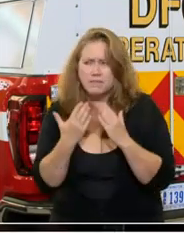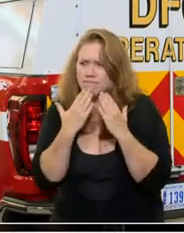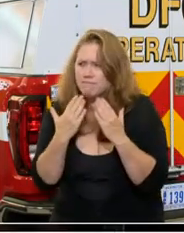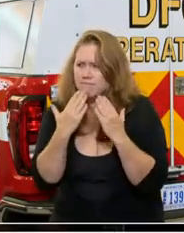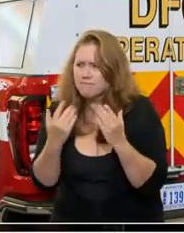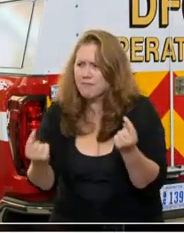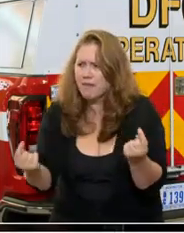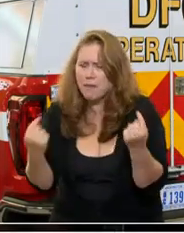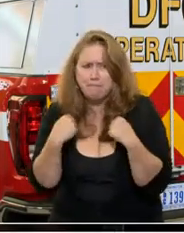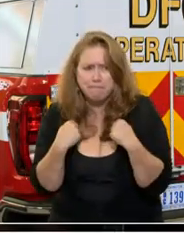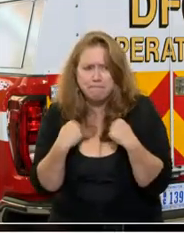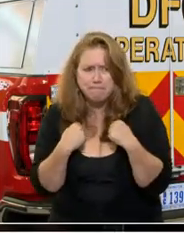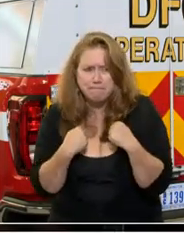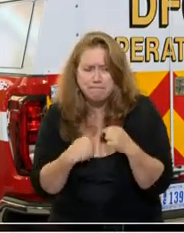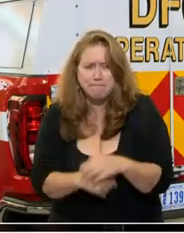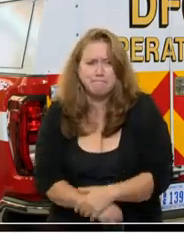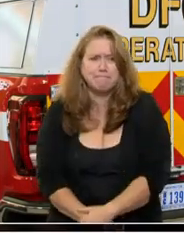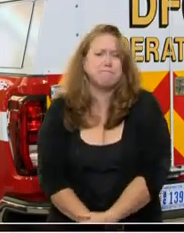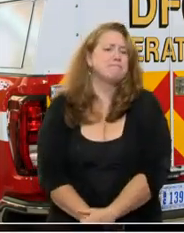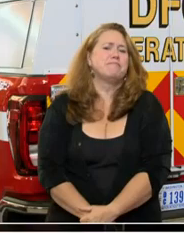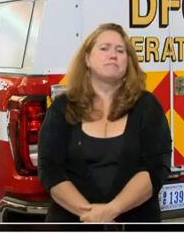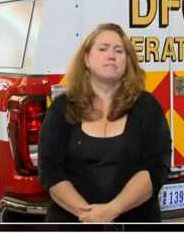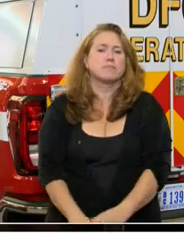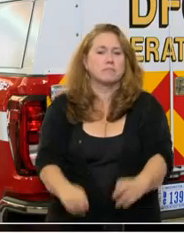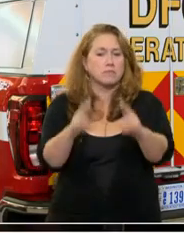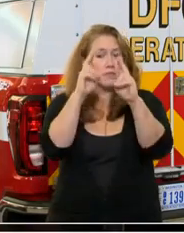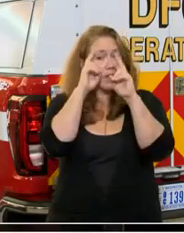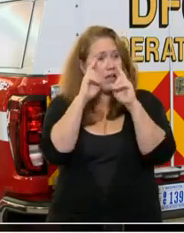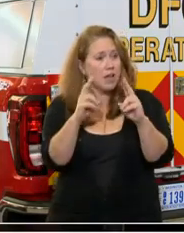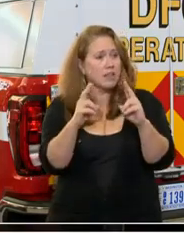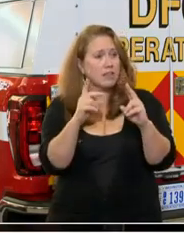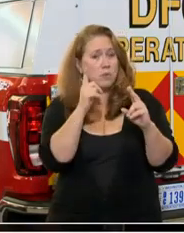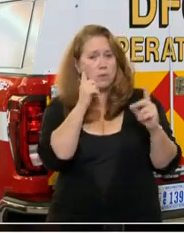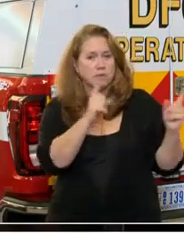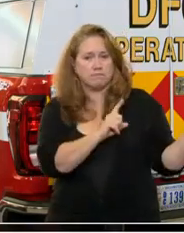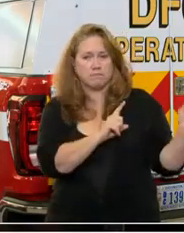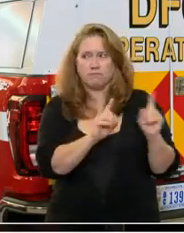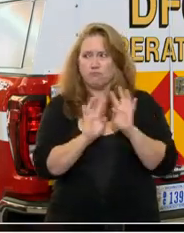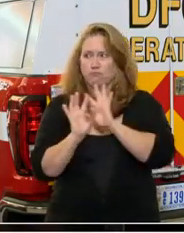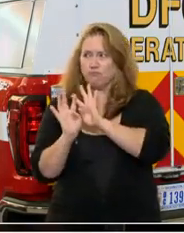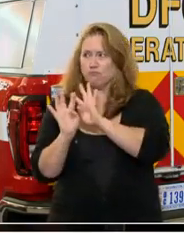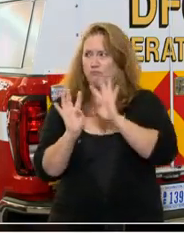Honor Guard to come forward and present the colors.